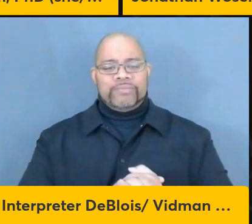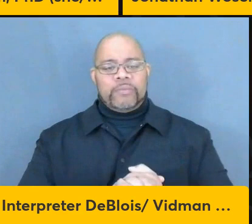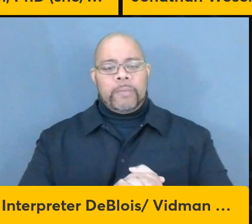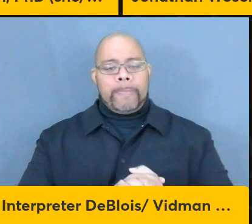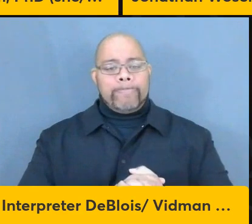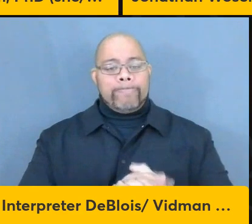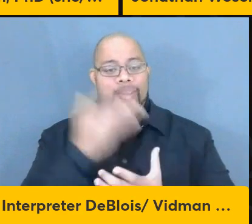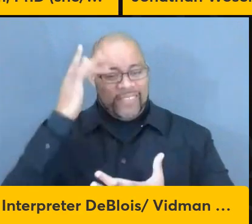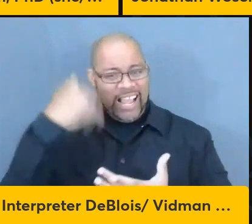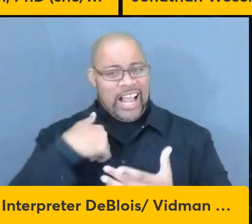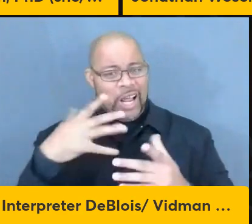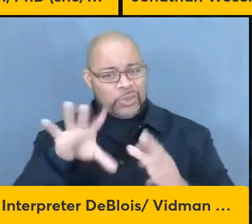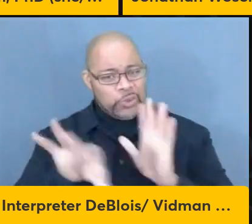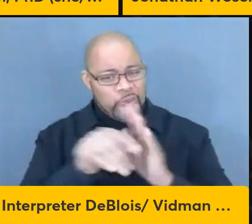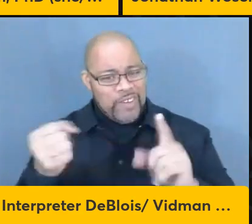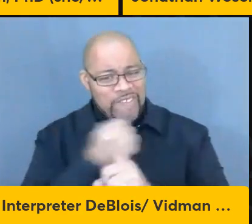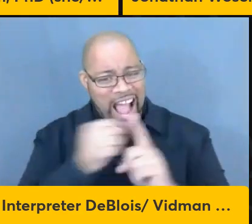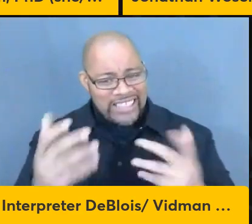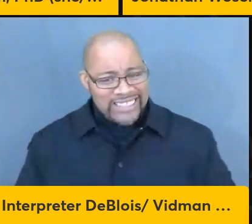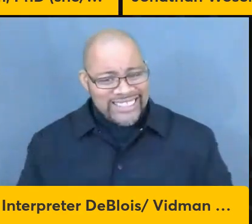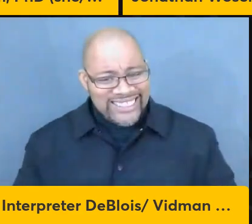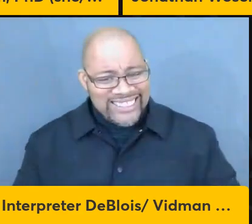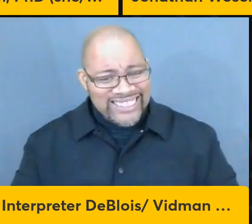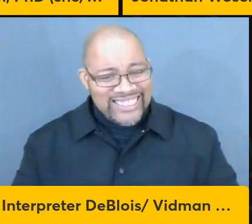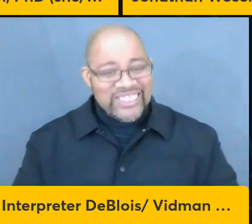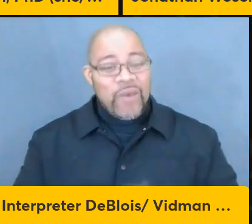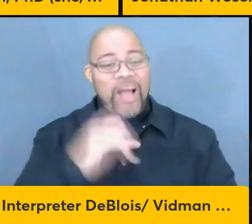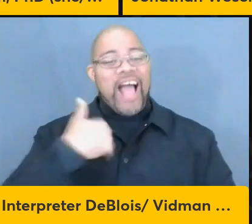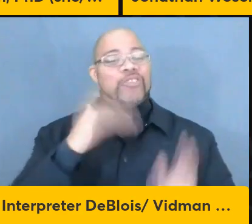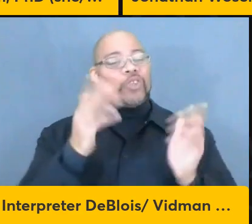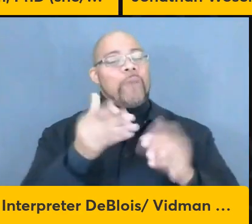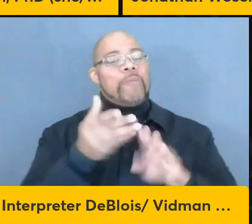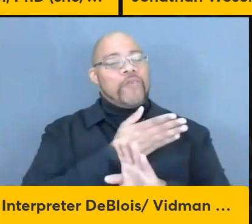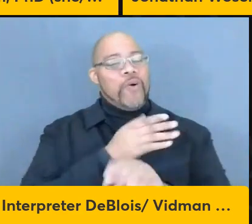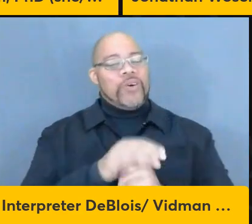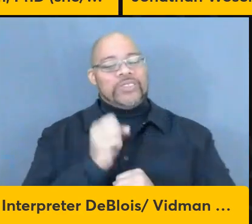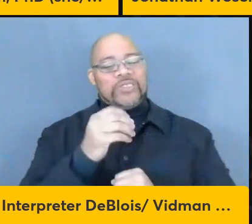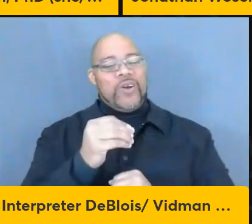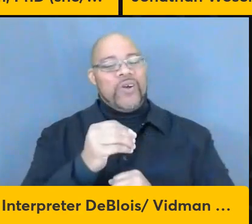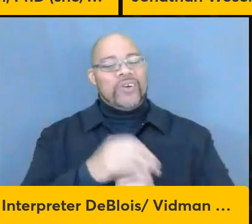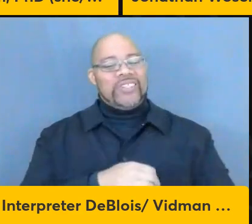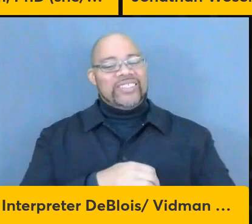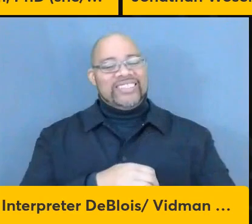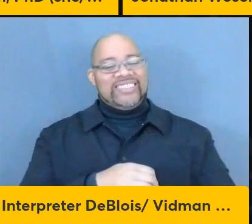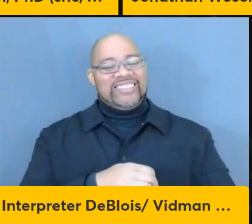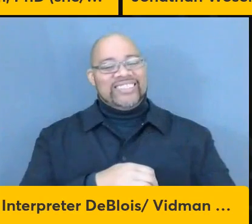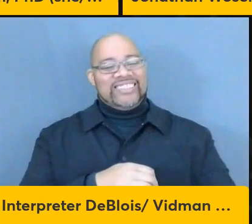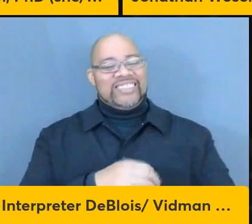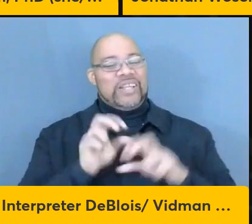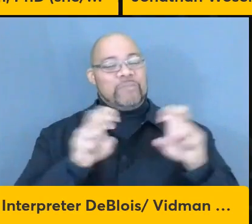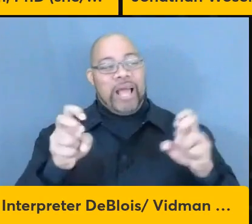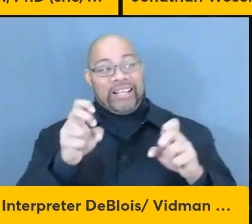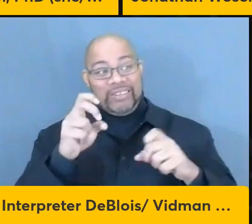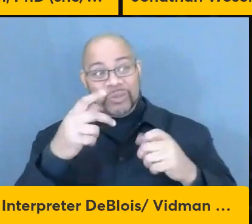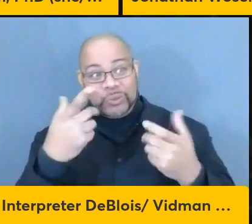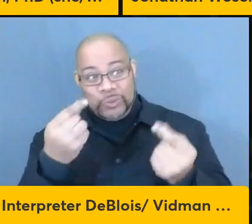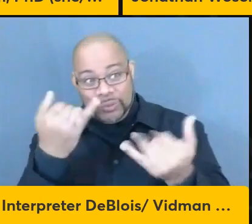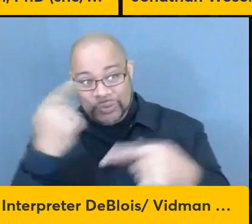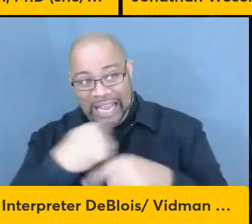Why do you think I would choose violence? Well, we had a chat earlier, so I wasn't sure how the panel was going to go